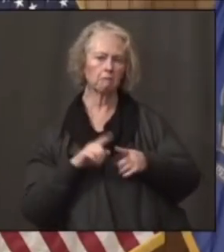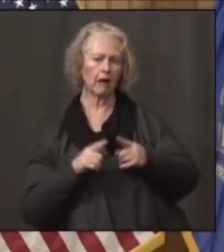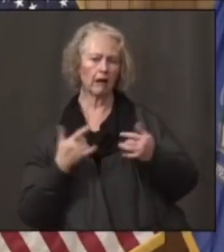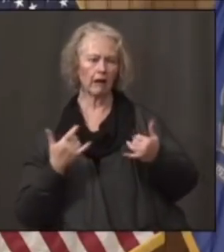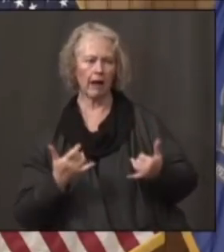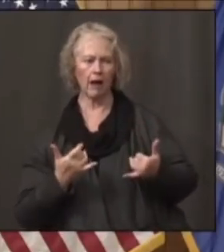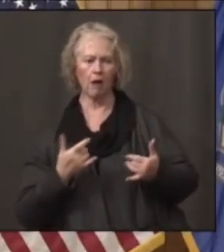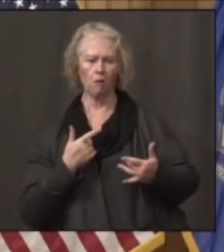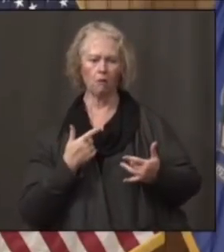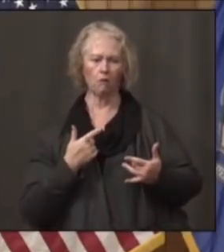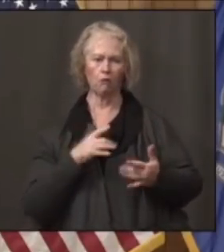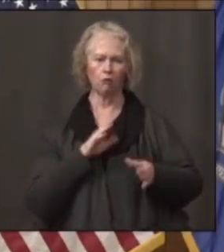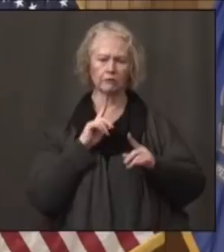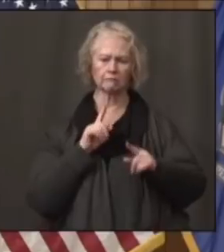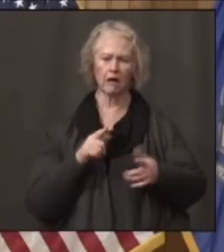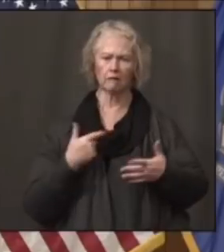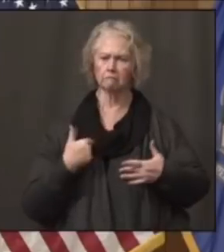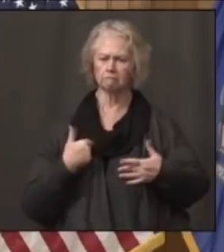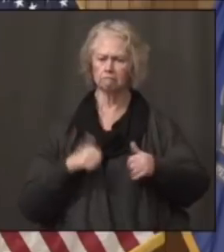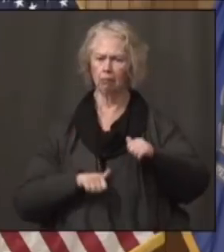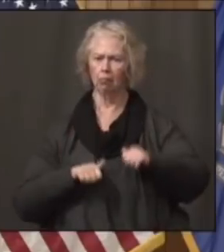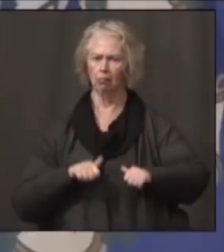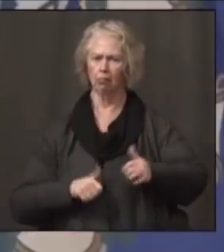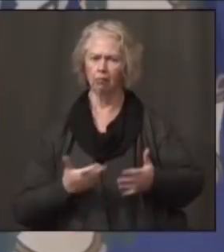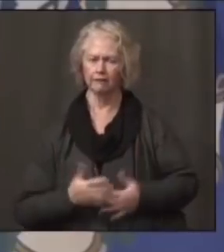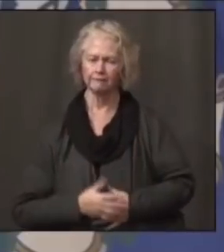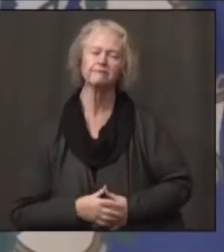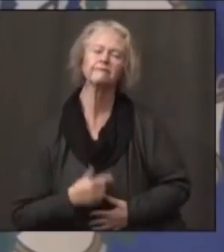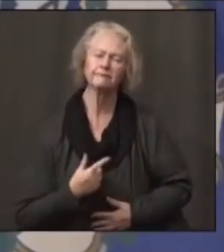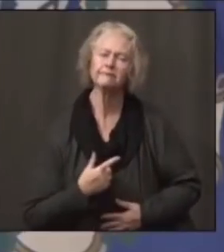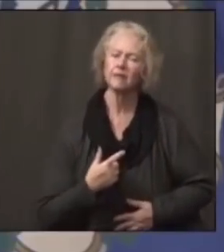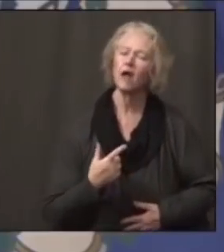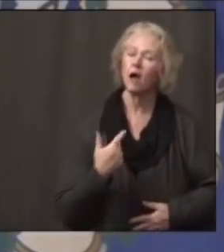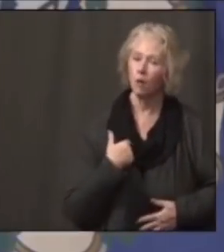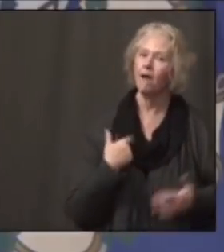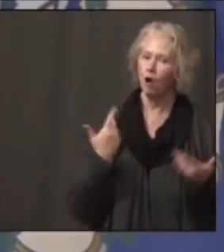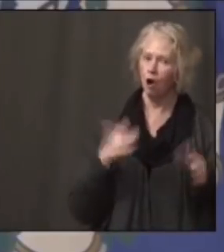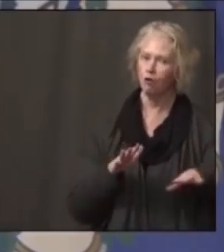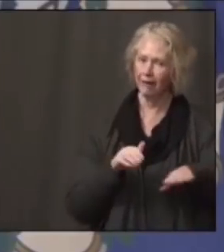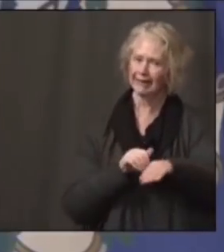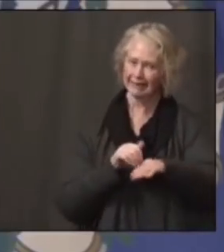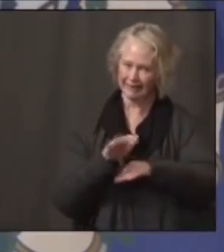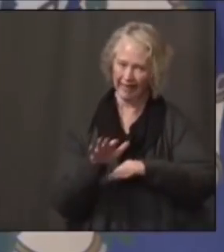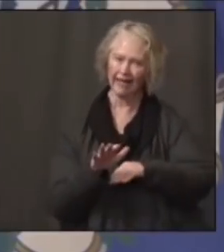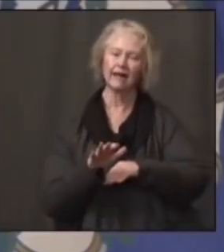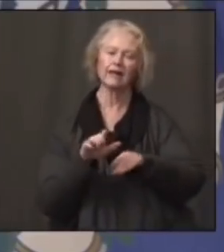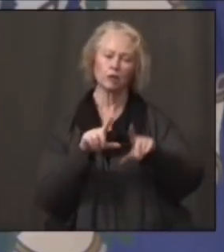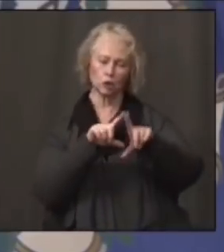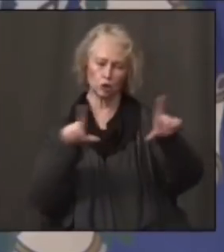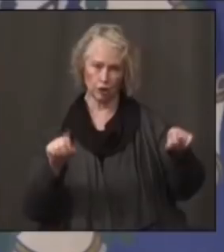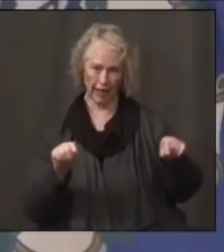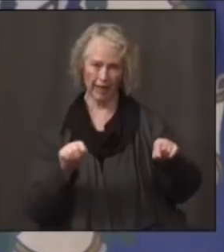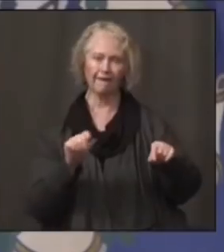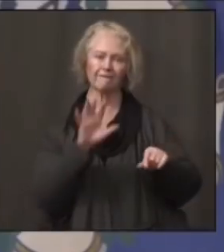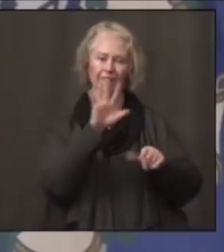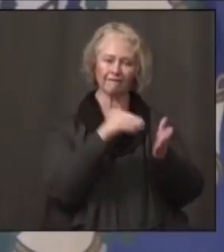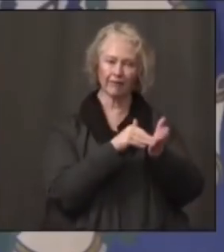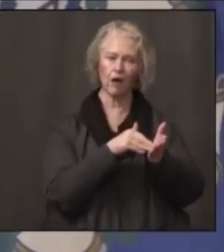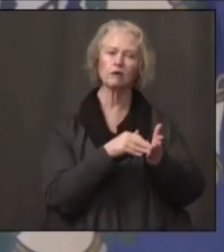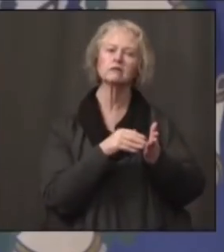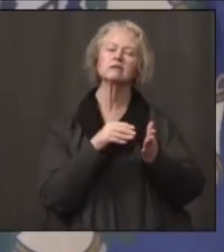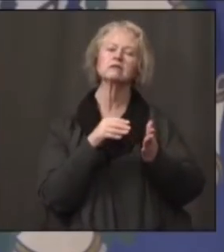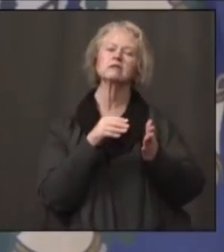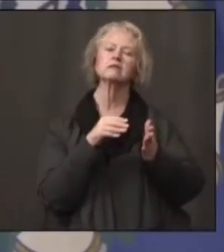today if that's still a possibility. Yeah, first of all, we sent out $5,000 checks to 10,000 small